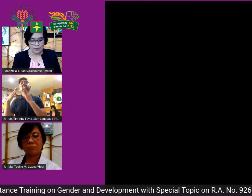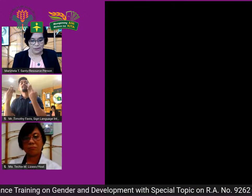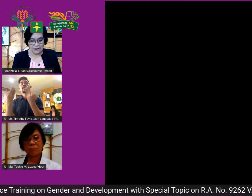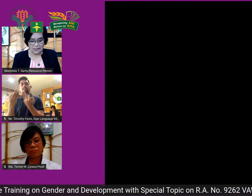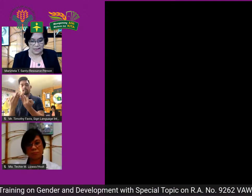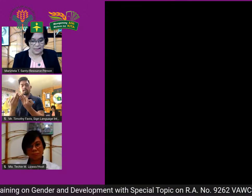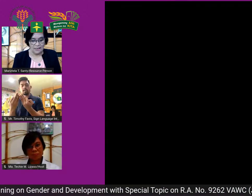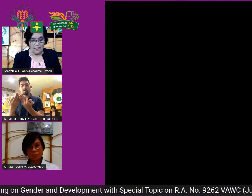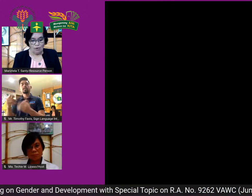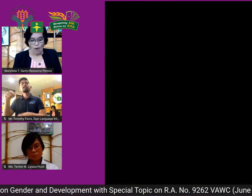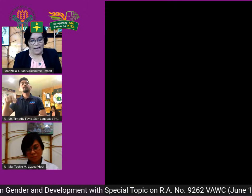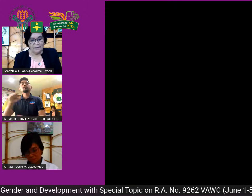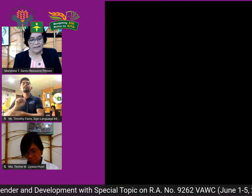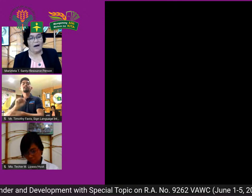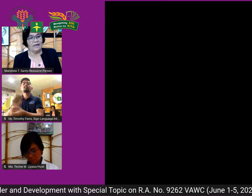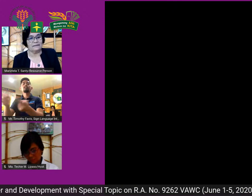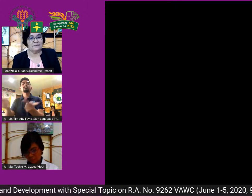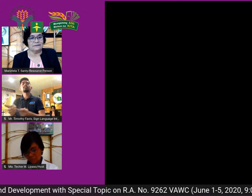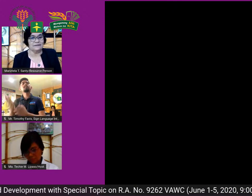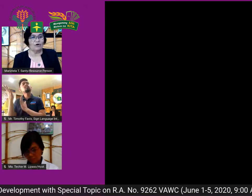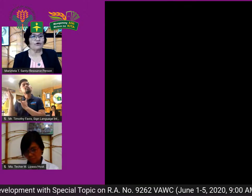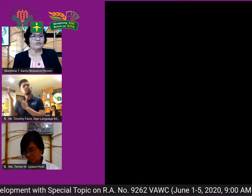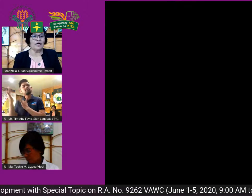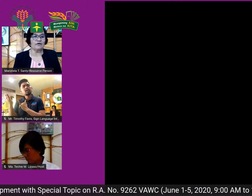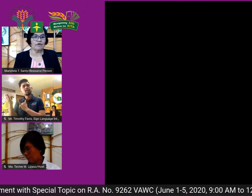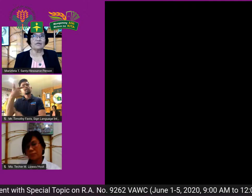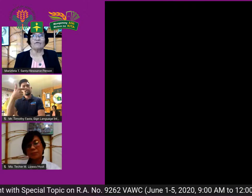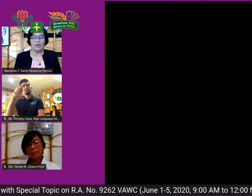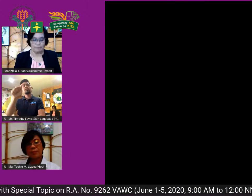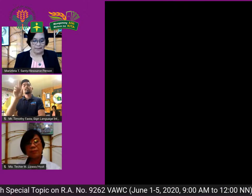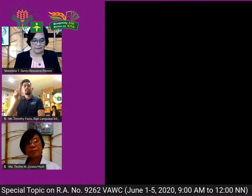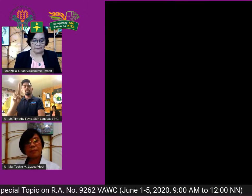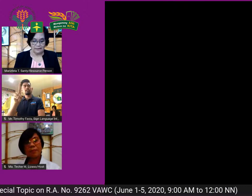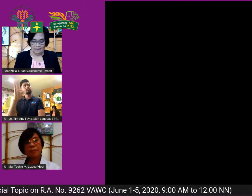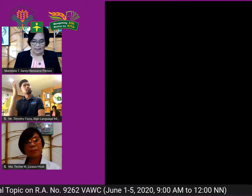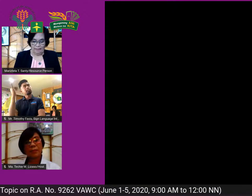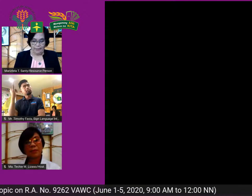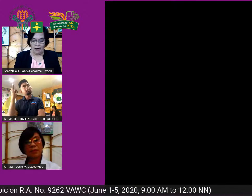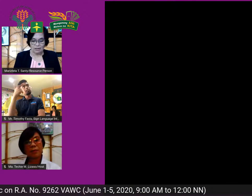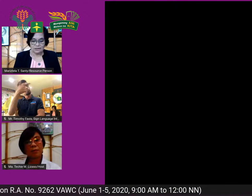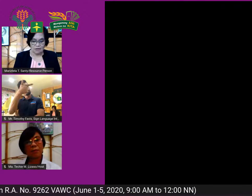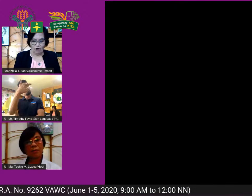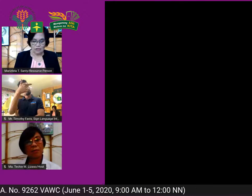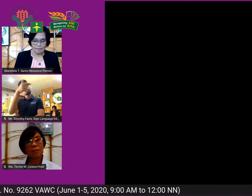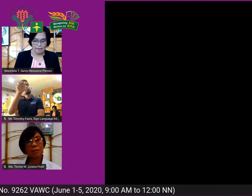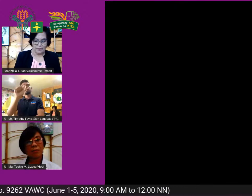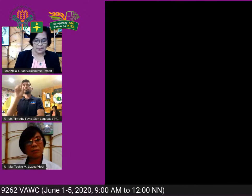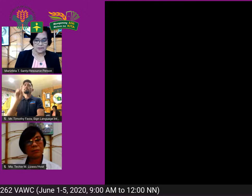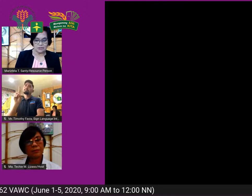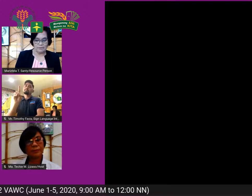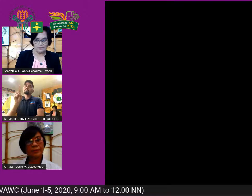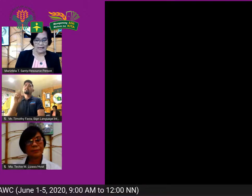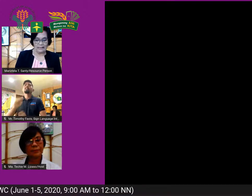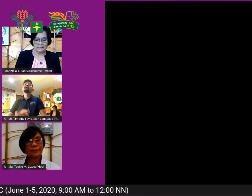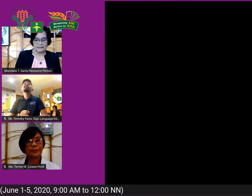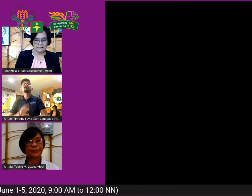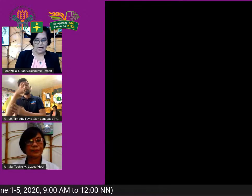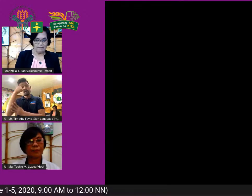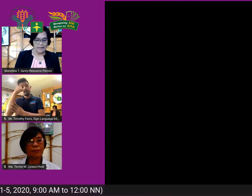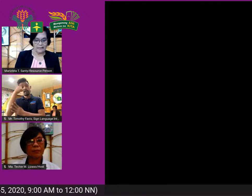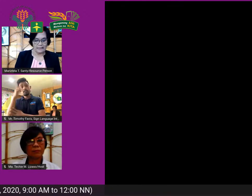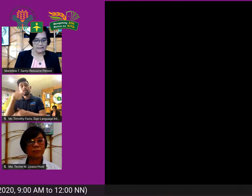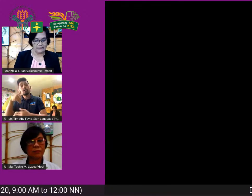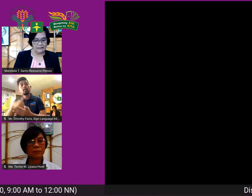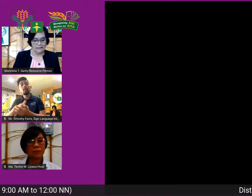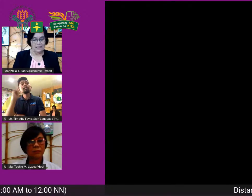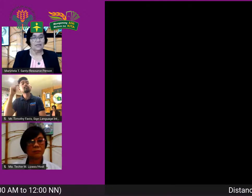our community. Why God or gender in development? Because all government instrumentalities